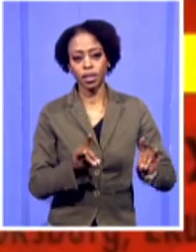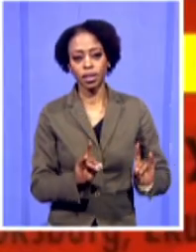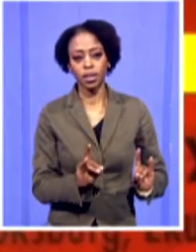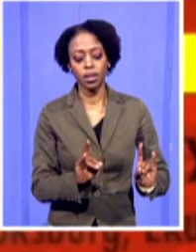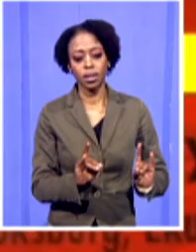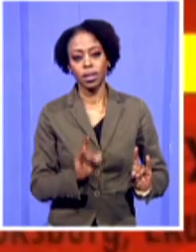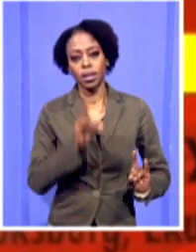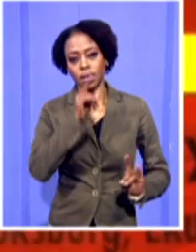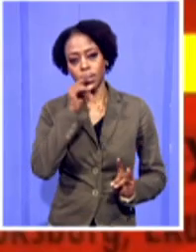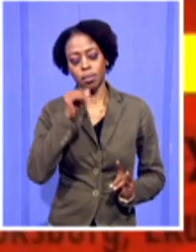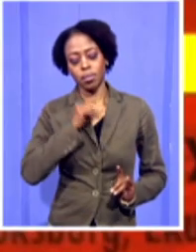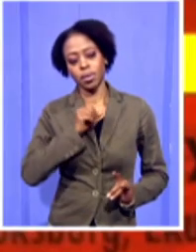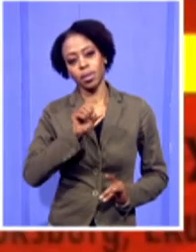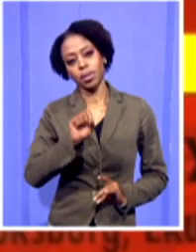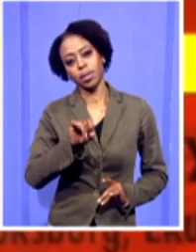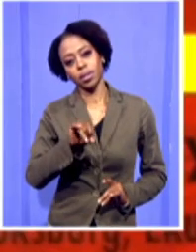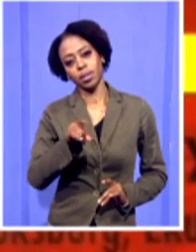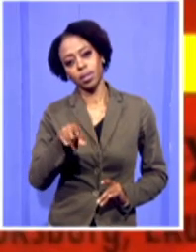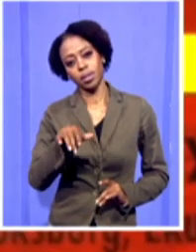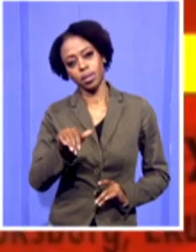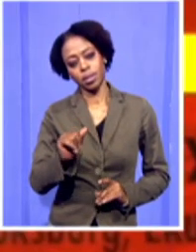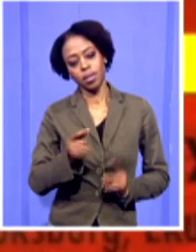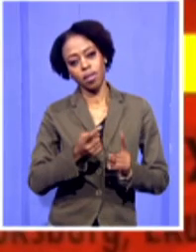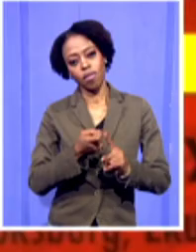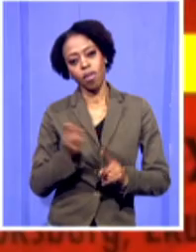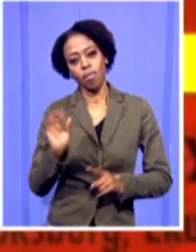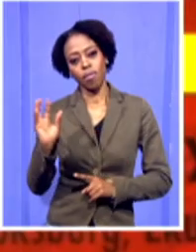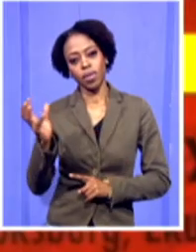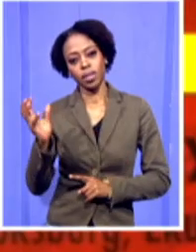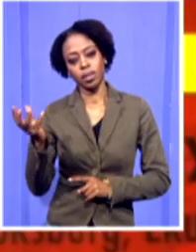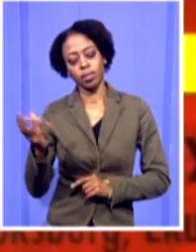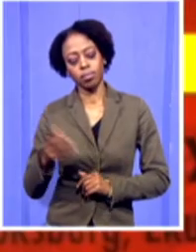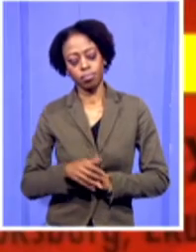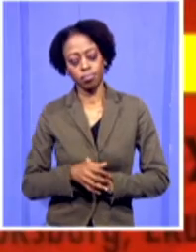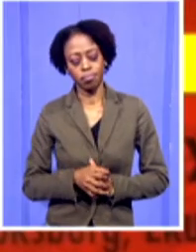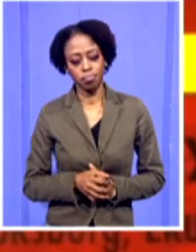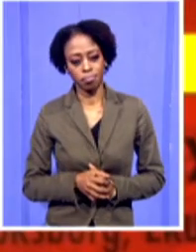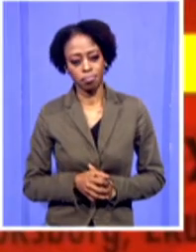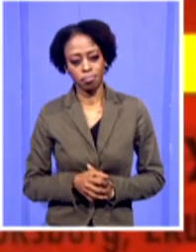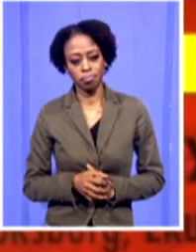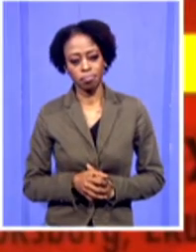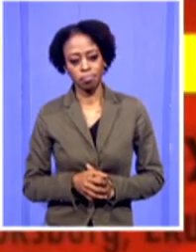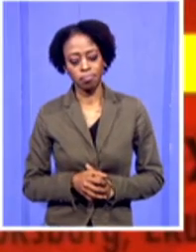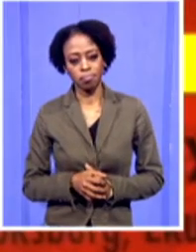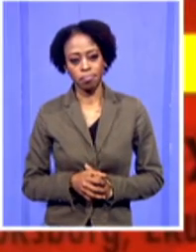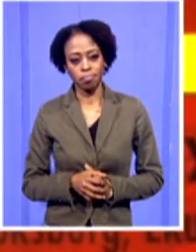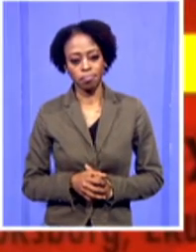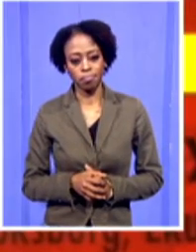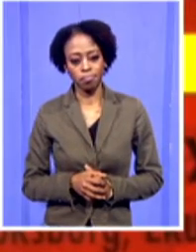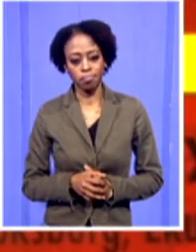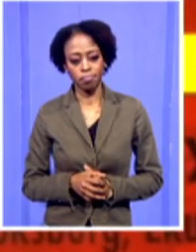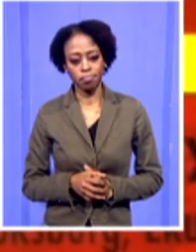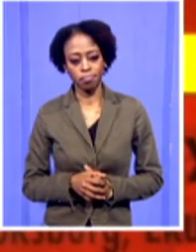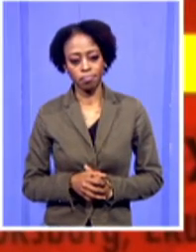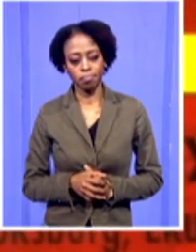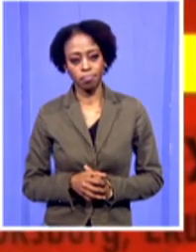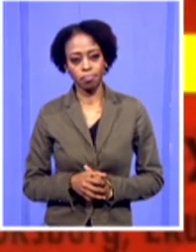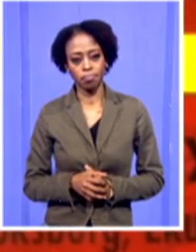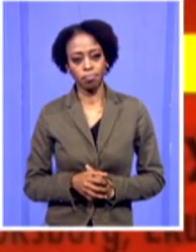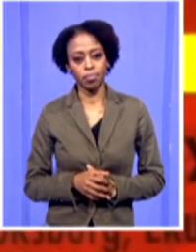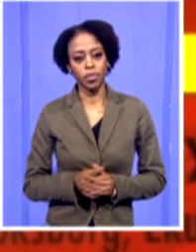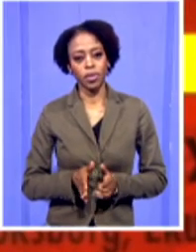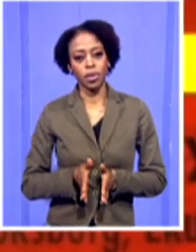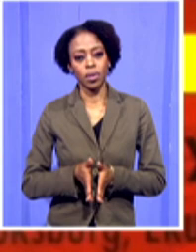My name is Sizam Dolo from the Free State. Comrades would like to